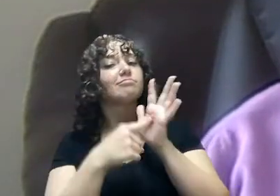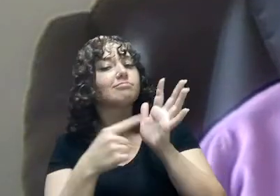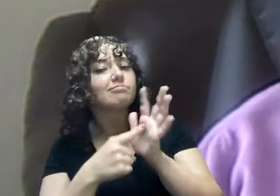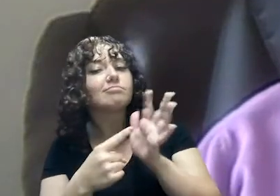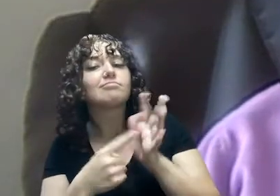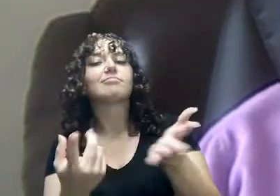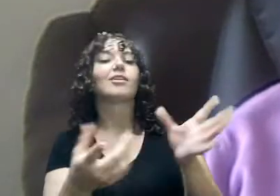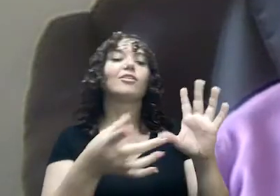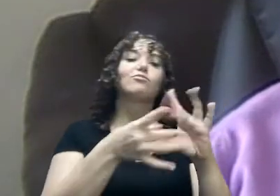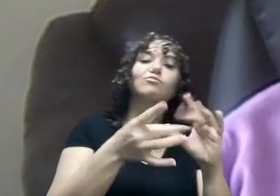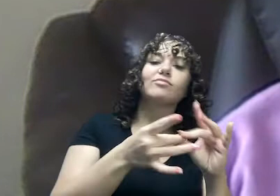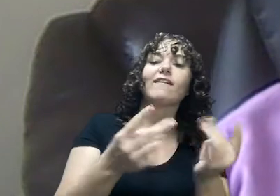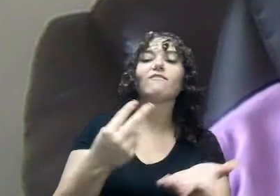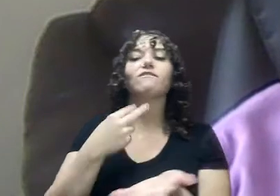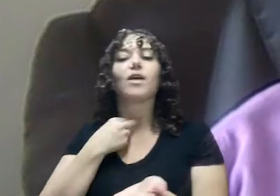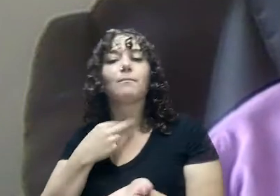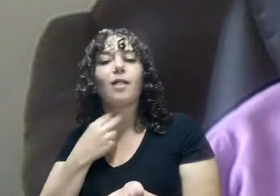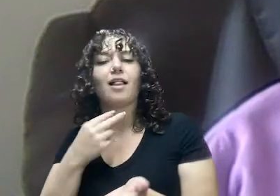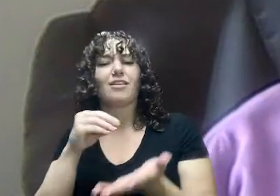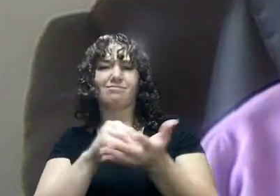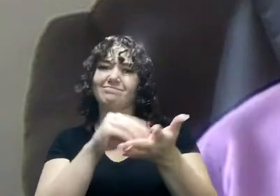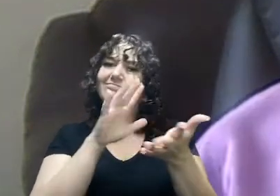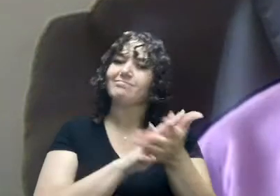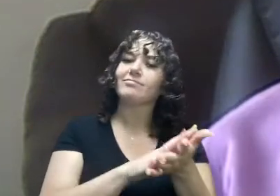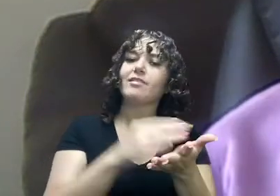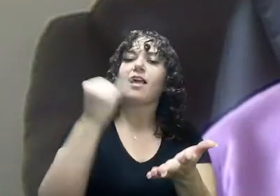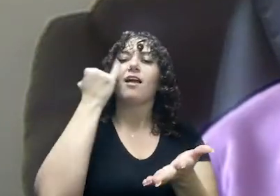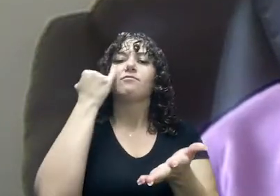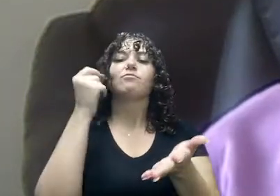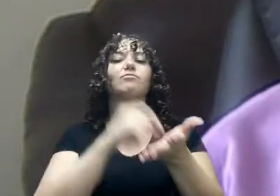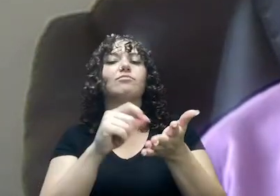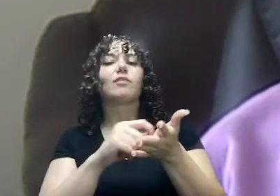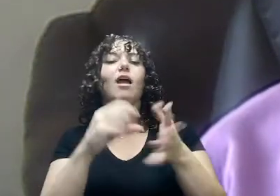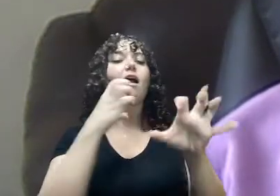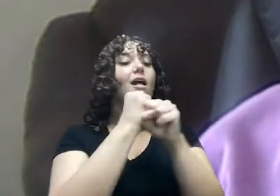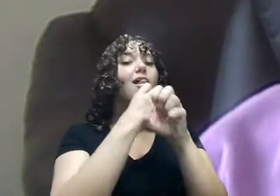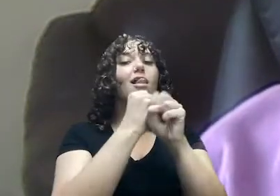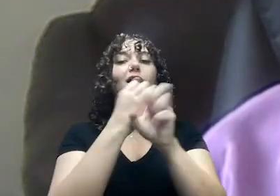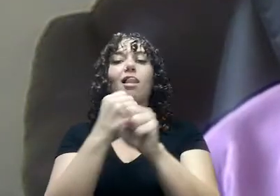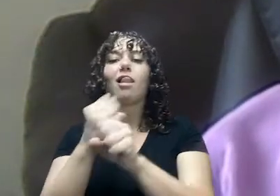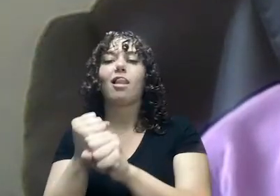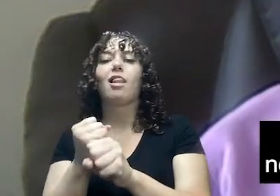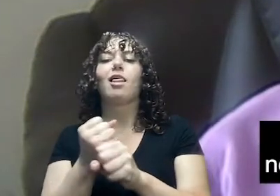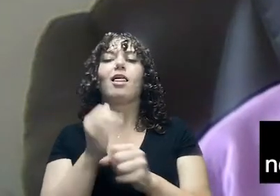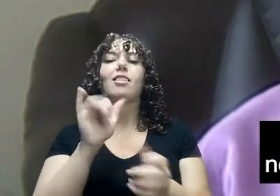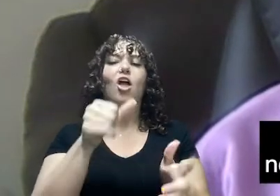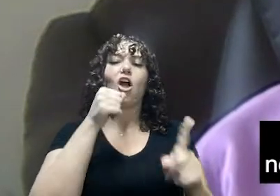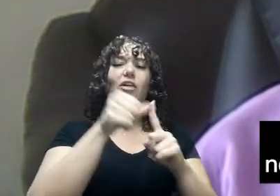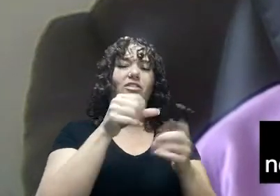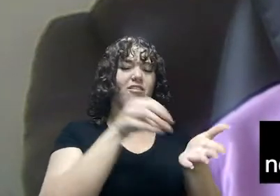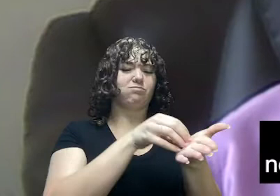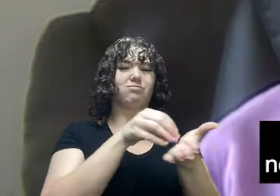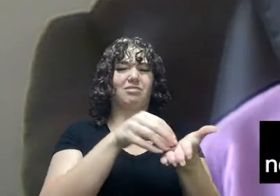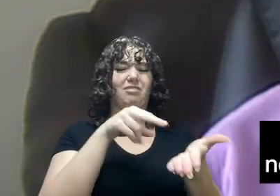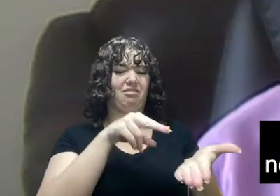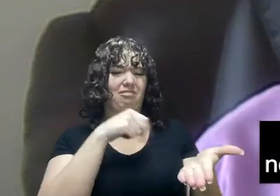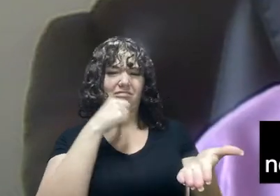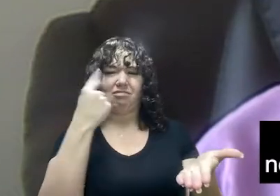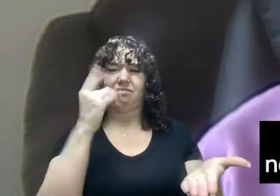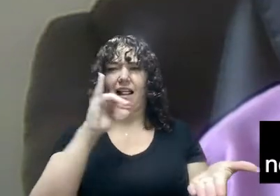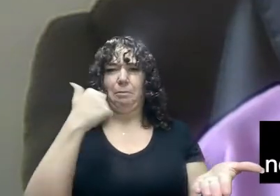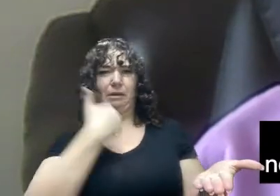them, whether it's verbal or written down. And when you're using abbreviation letters, that's letters that people do